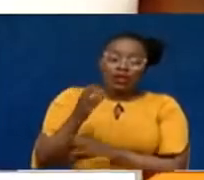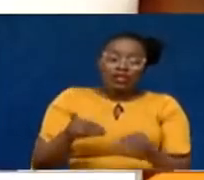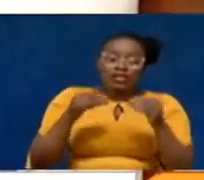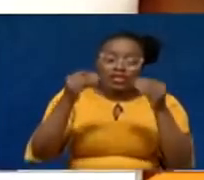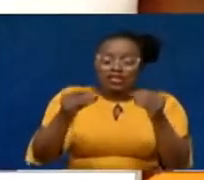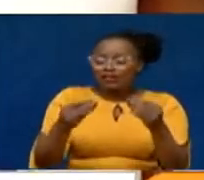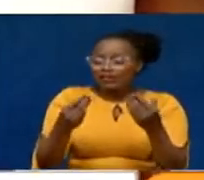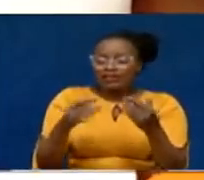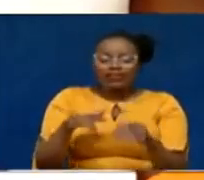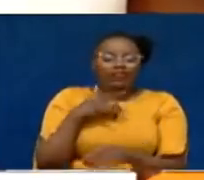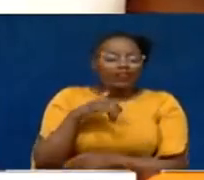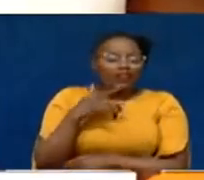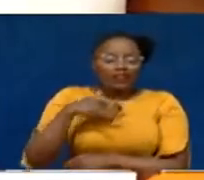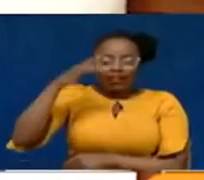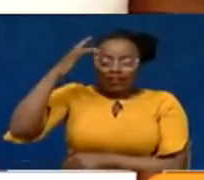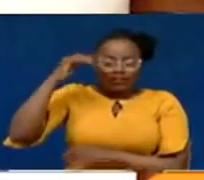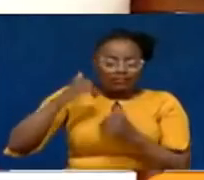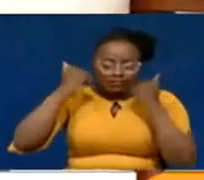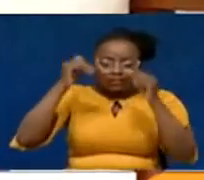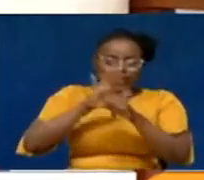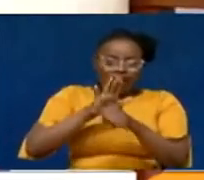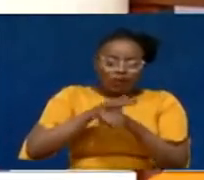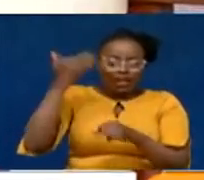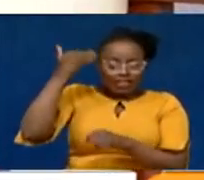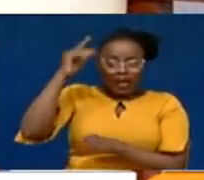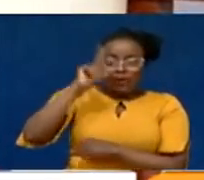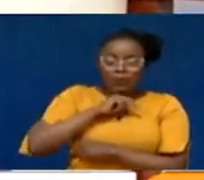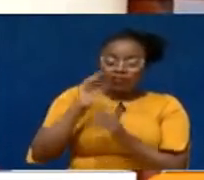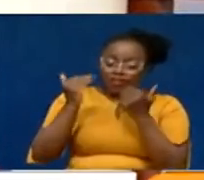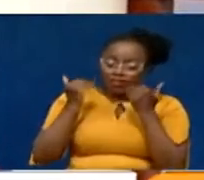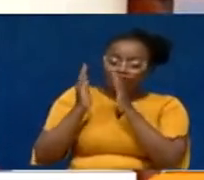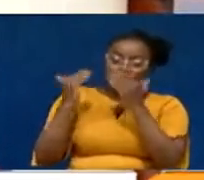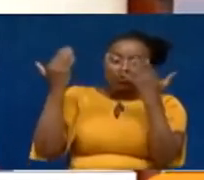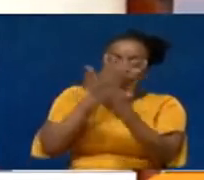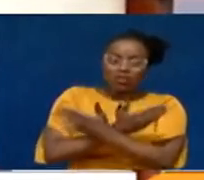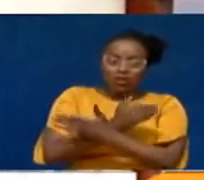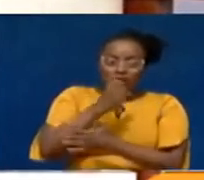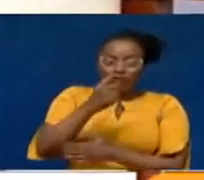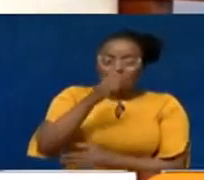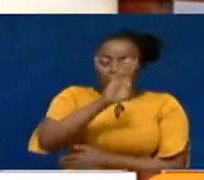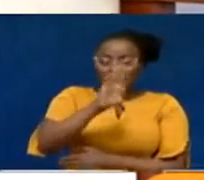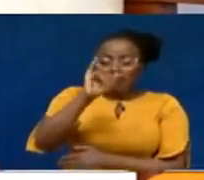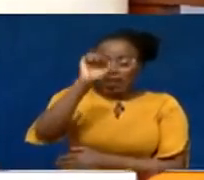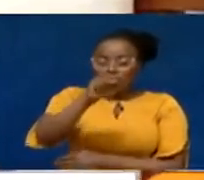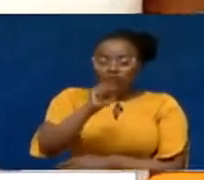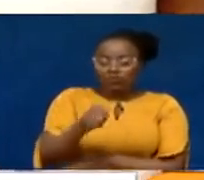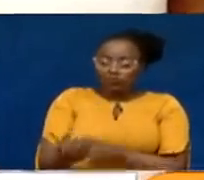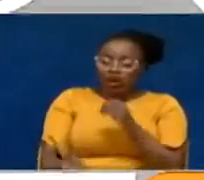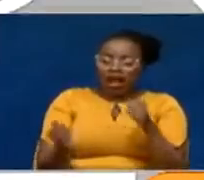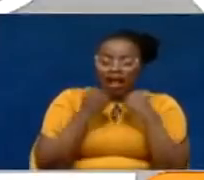them sleepless nights more than everybody else. At the back of their heads, they sleep at night wishing BBI would come through some miracle.